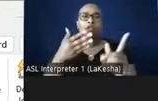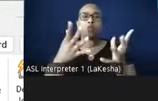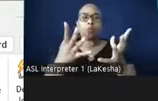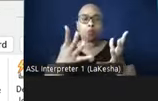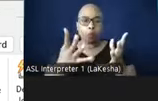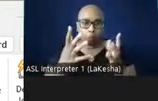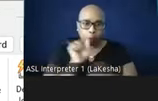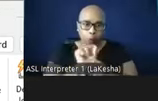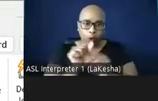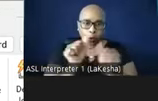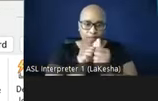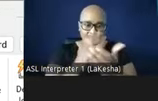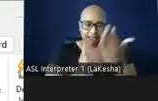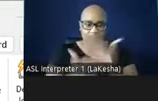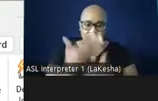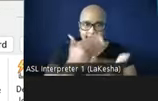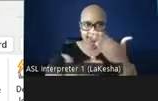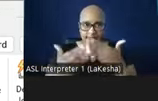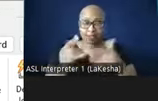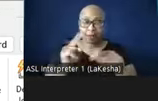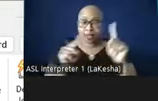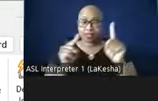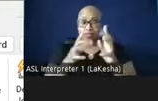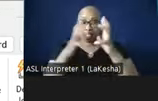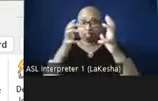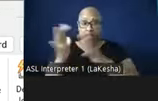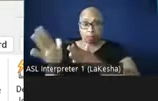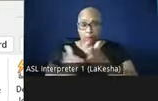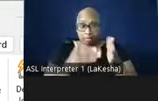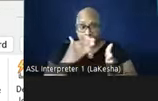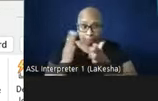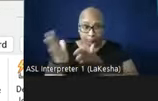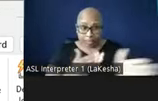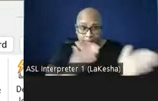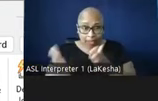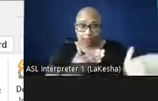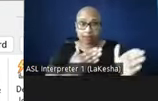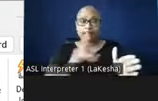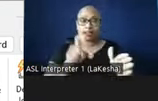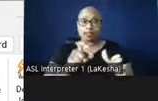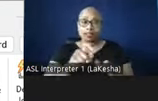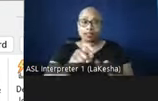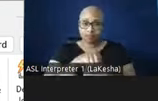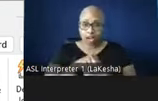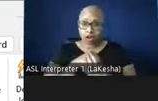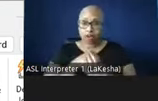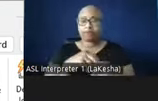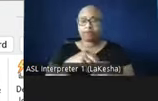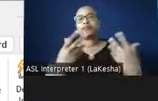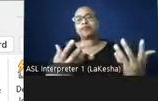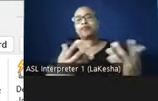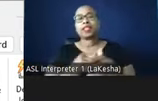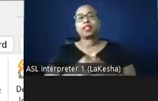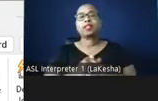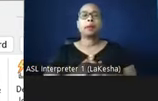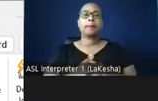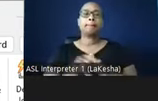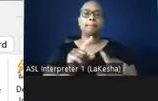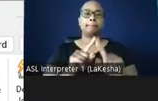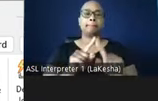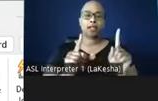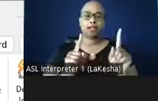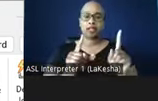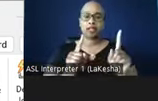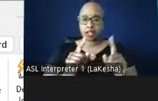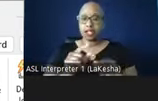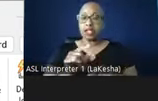of the planning that needs to go into it even before the work begins. But as I'm struck in our little part of the world here in